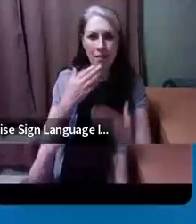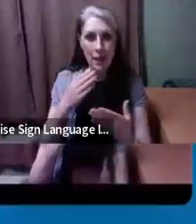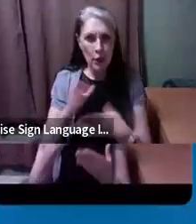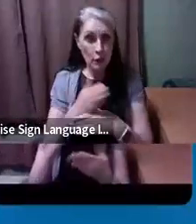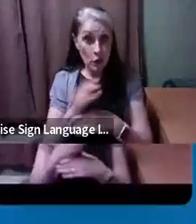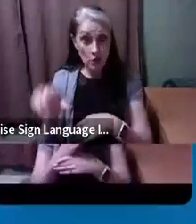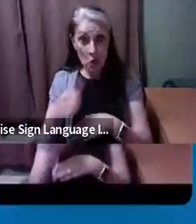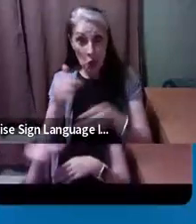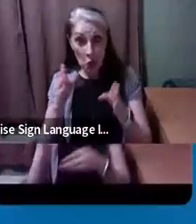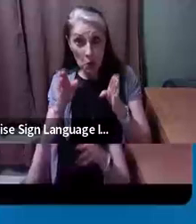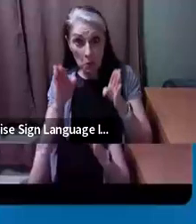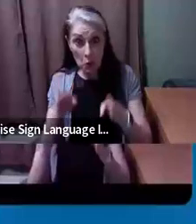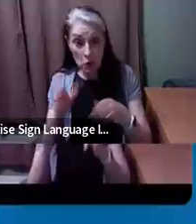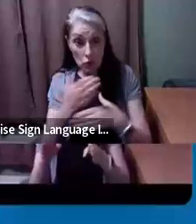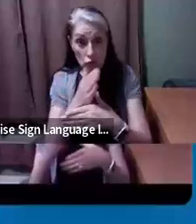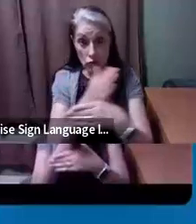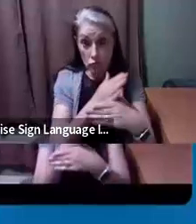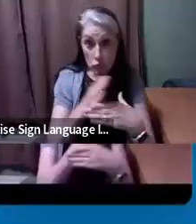share?